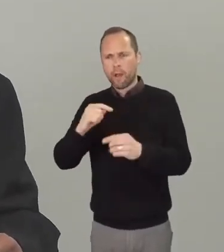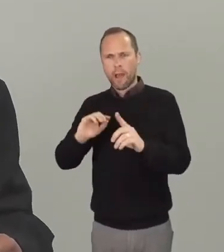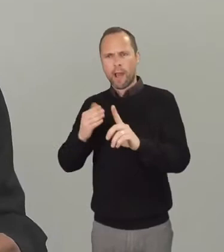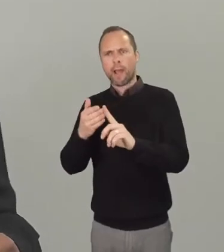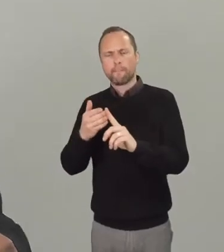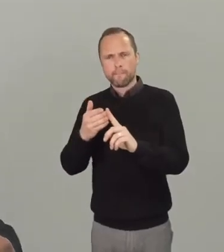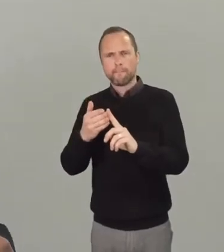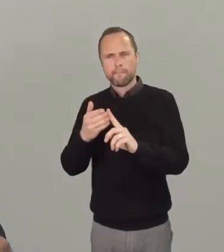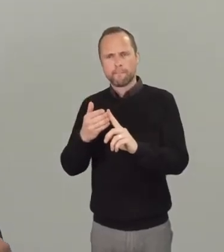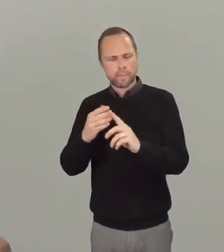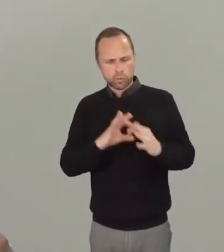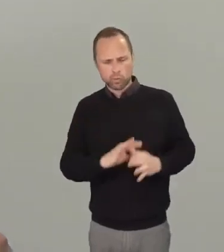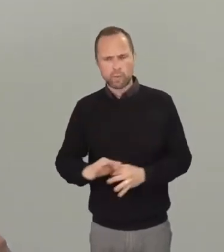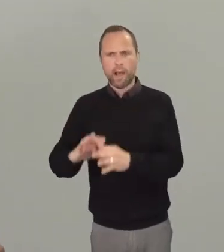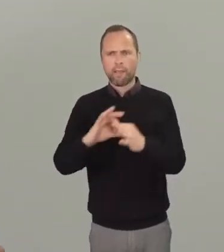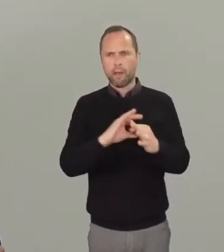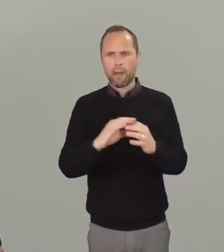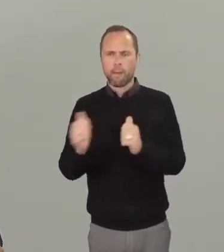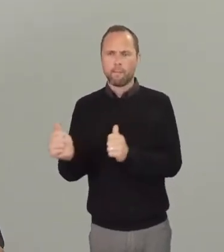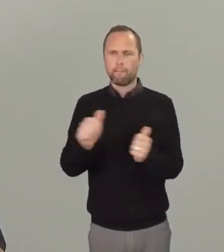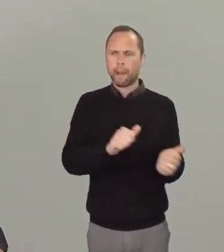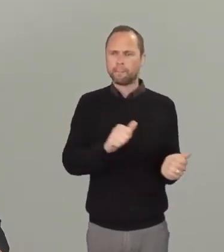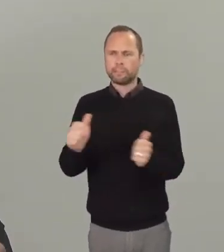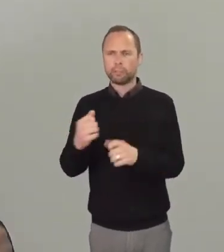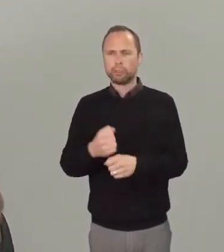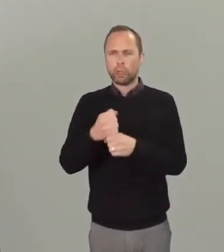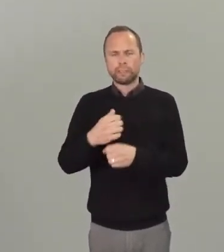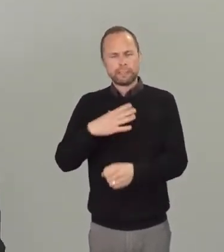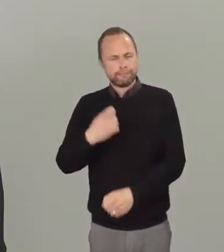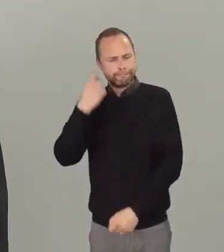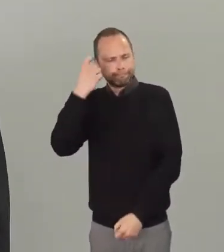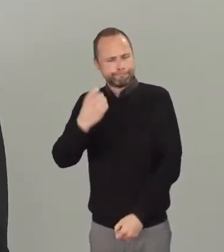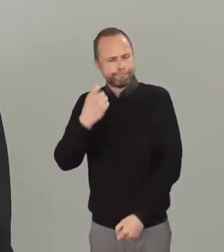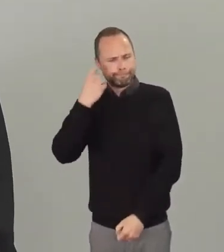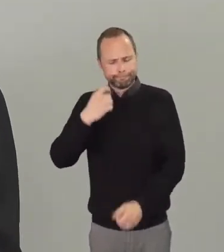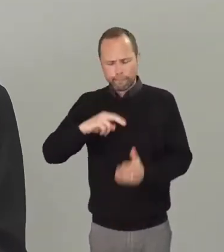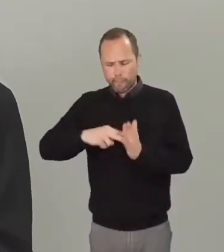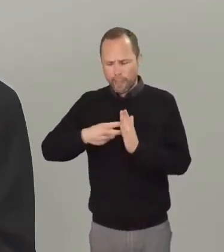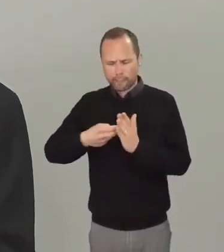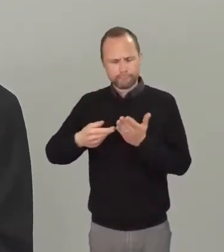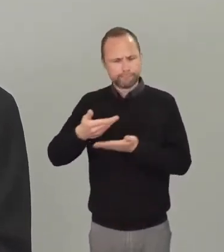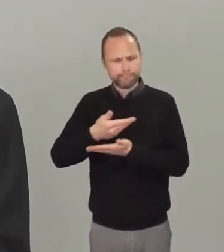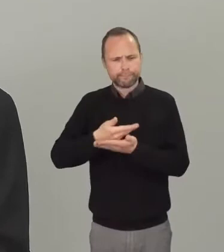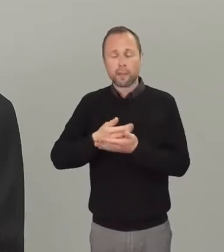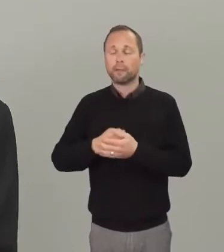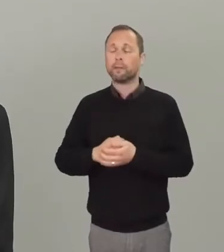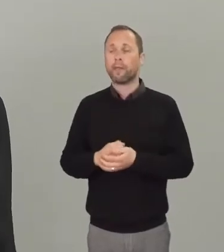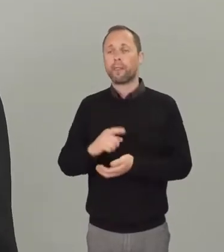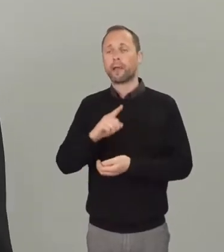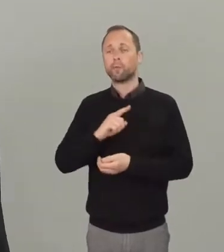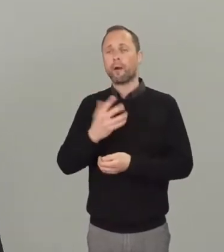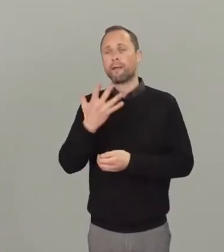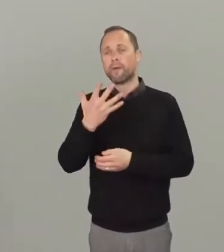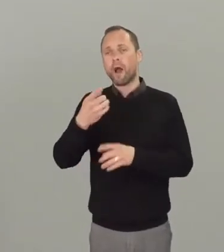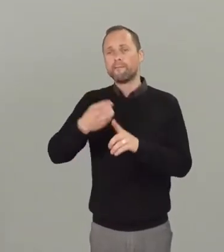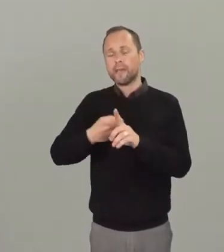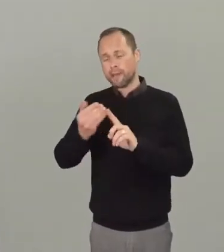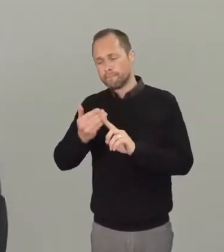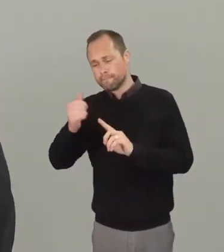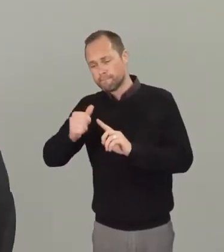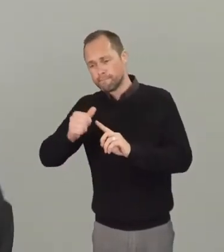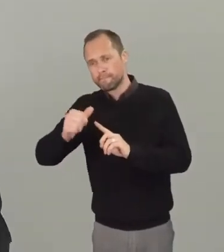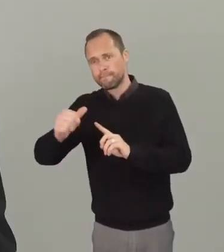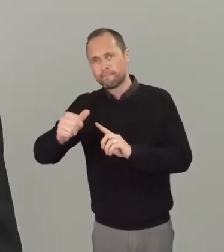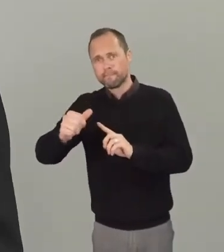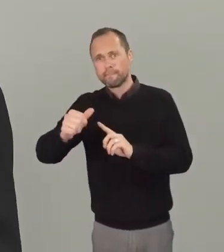whole Baptist Church. And that's why over the next 5 years, we are seeking to